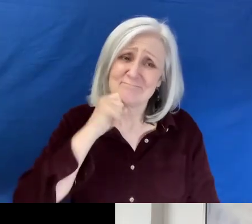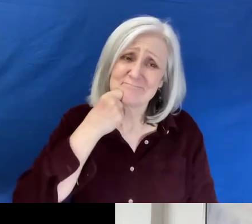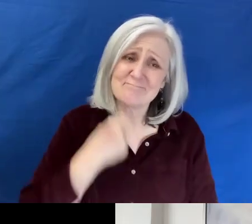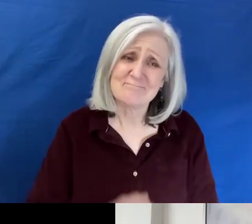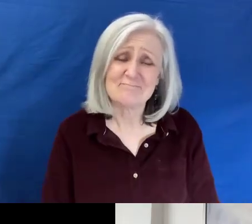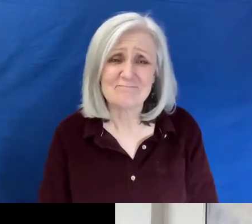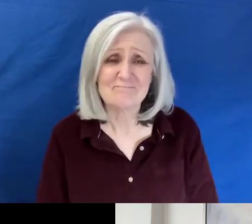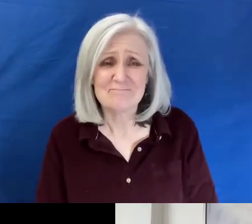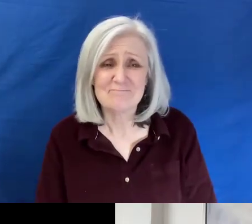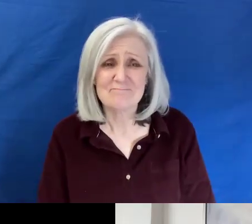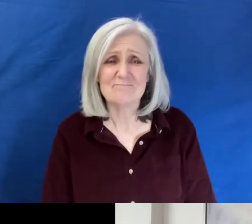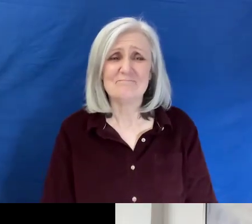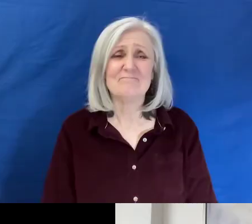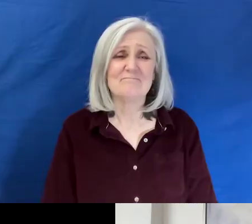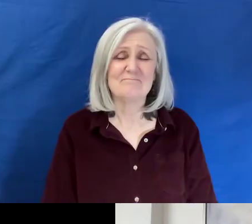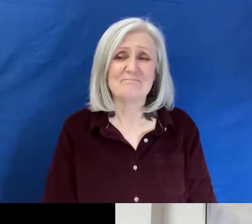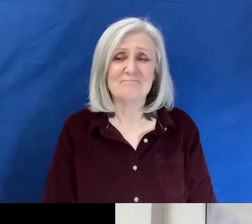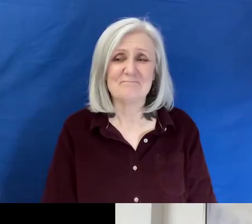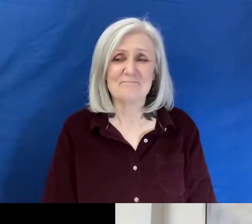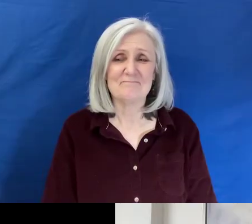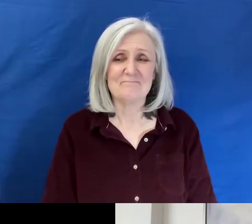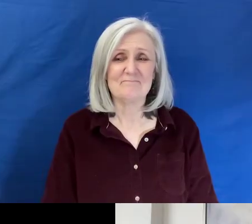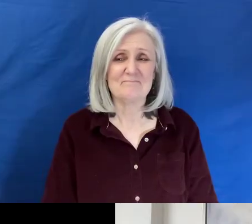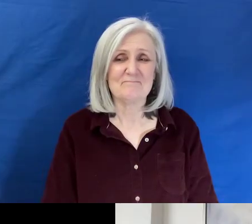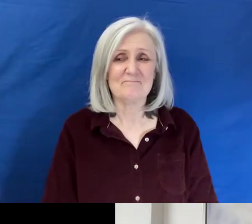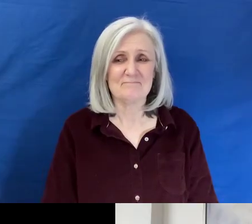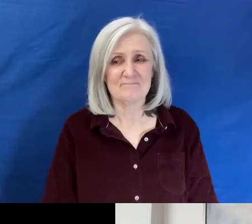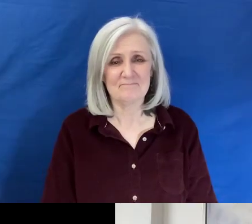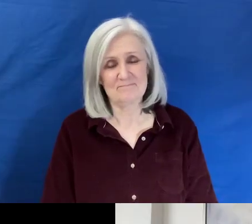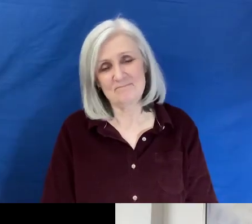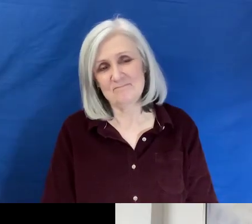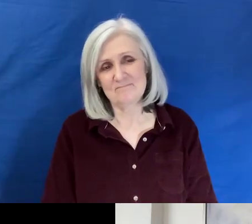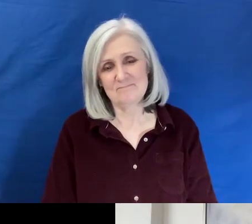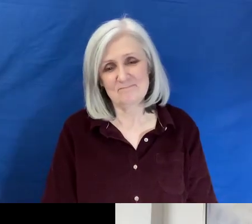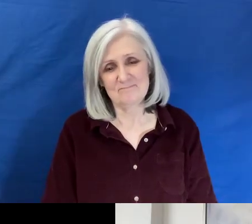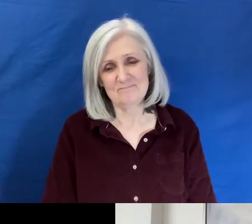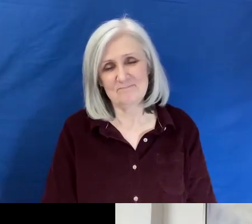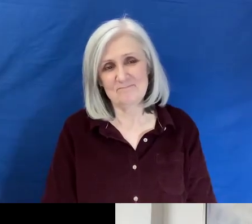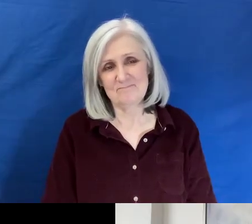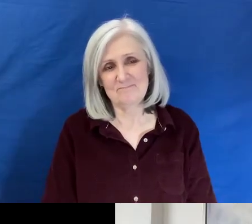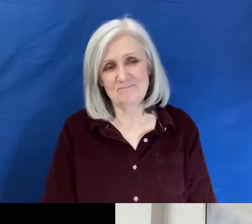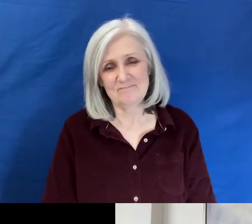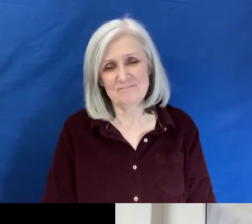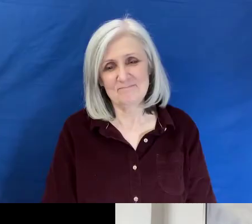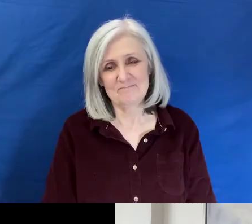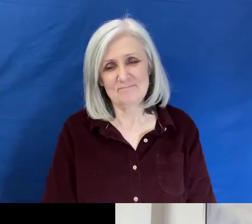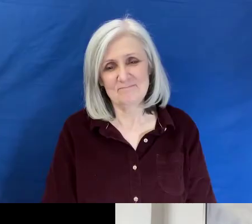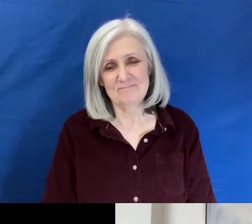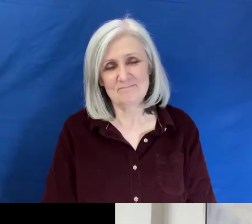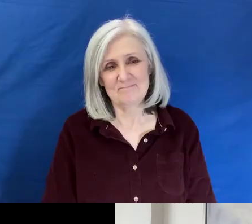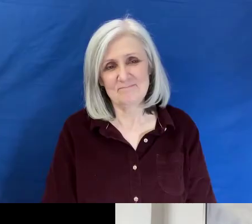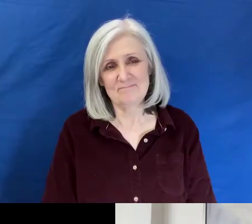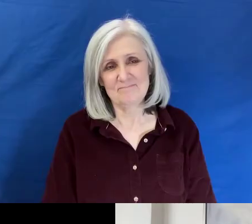Stephanie. So when you found out you got the role of Nora, did you get any like background information? Because I know the TV show like way back